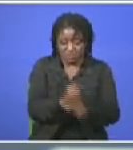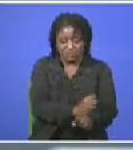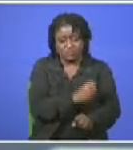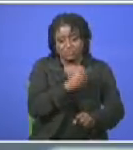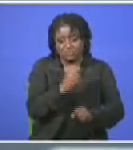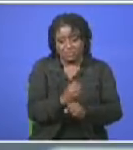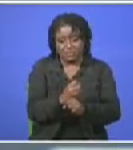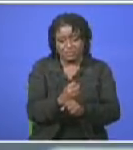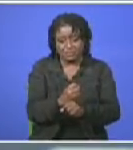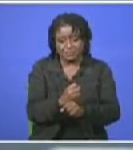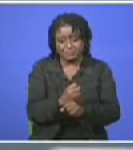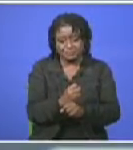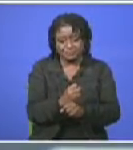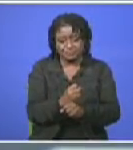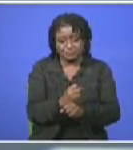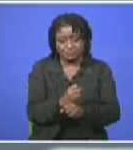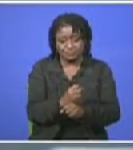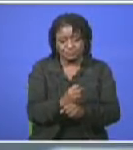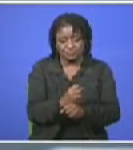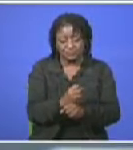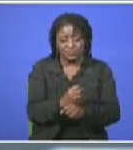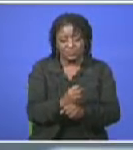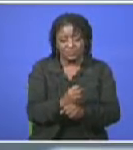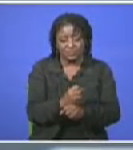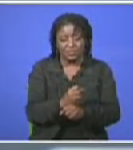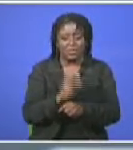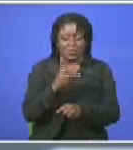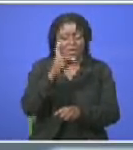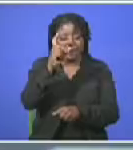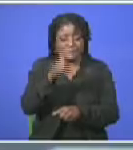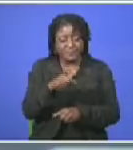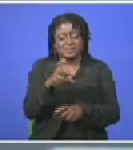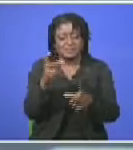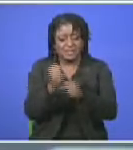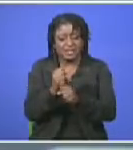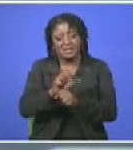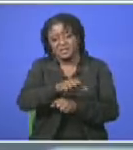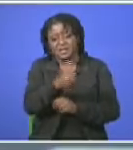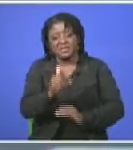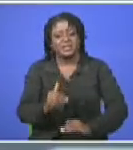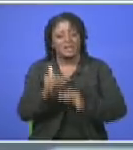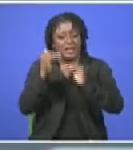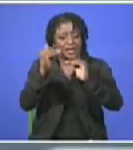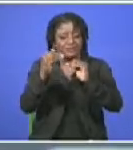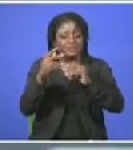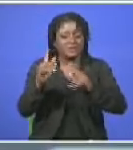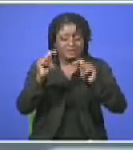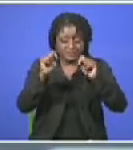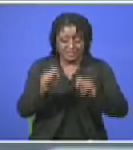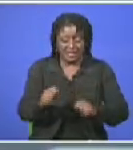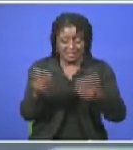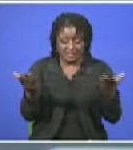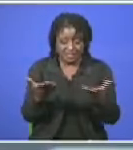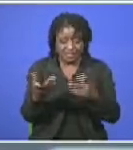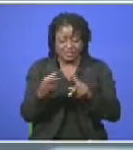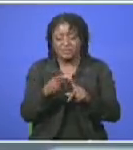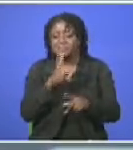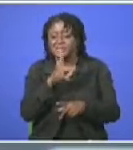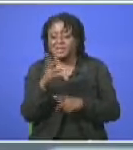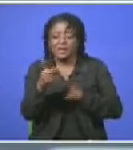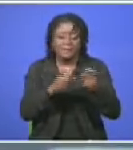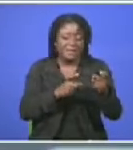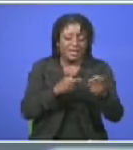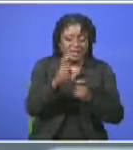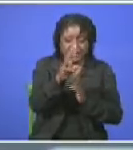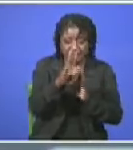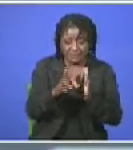Jimmy's and Joe's matter, and we have to get another level of talent in here to really be competitive in the SEC,